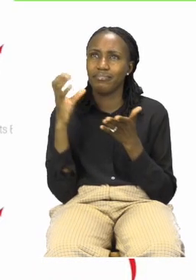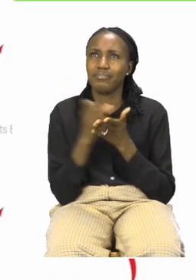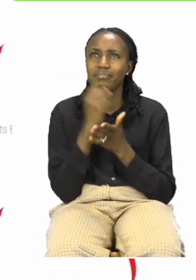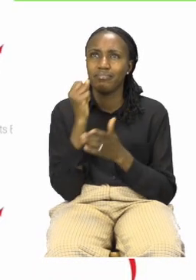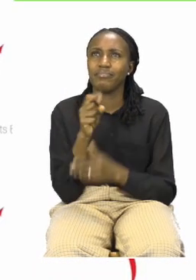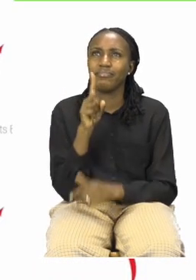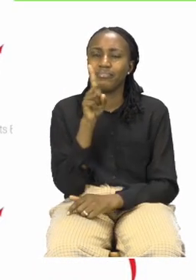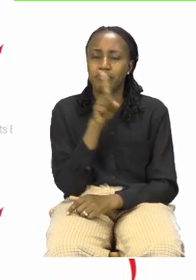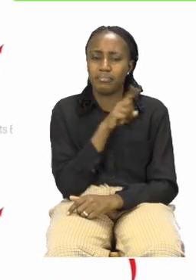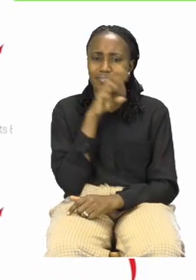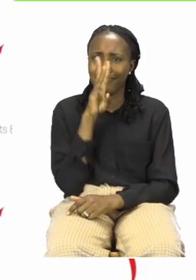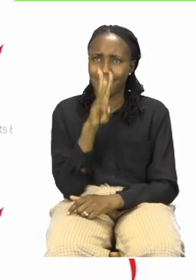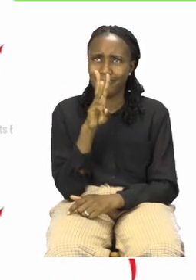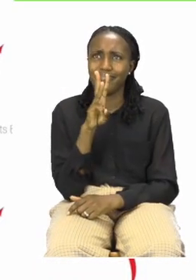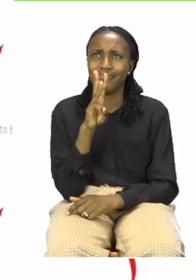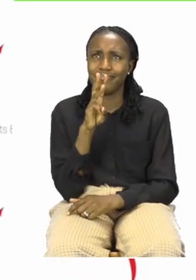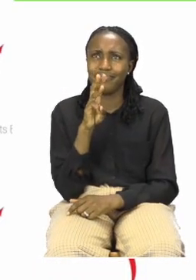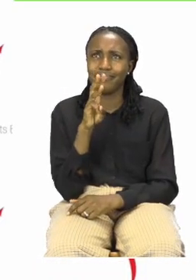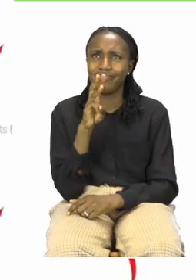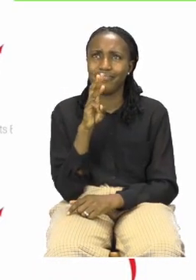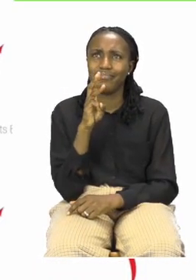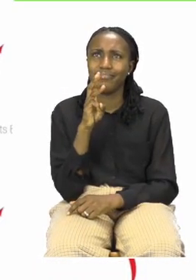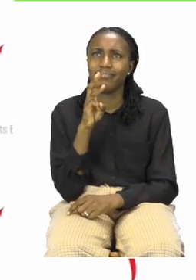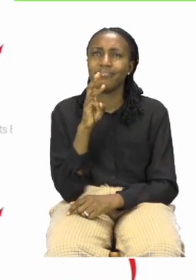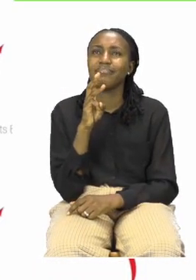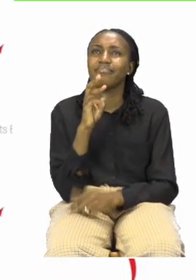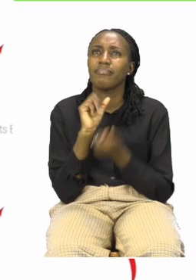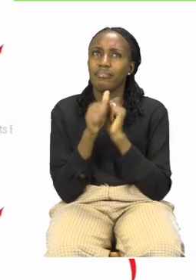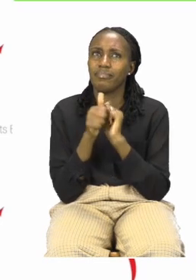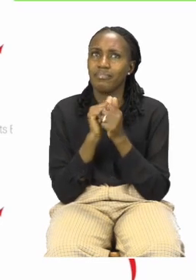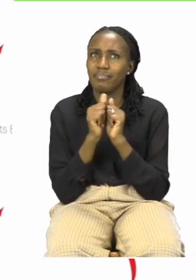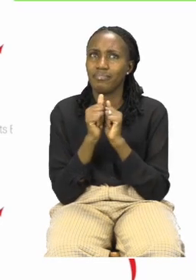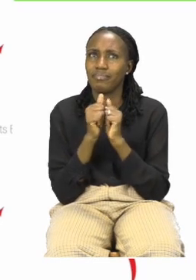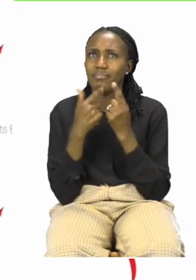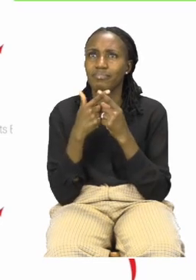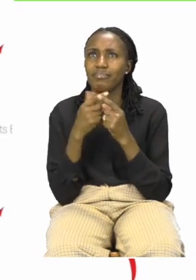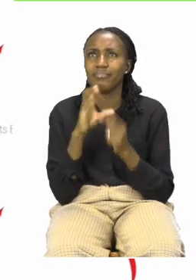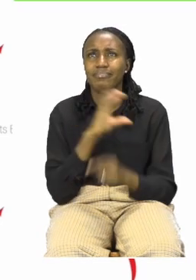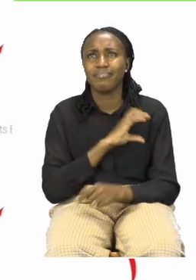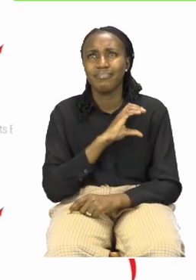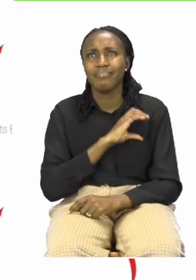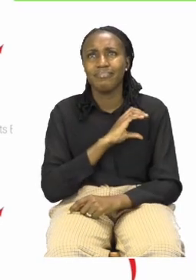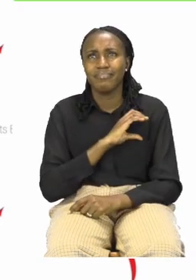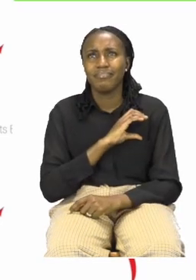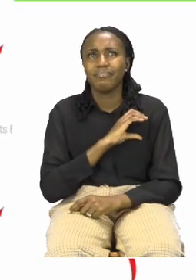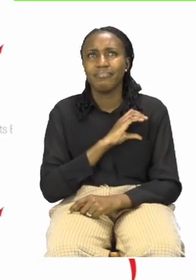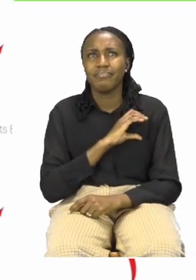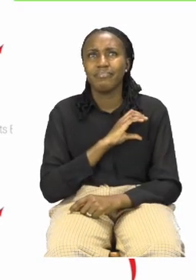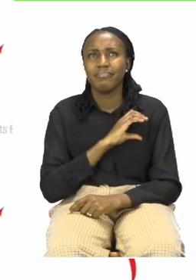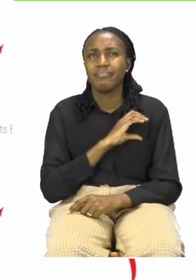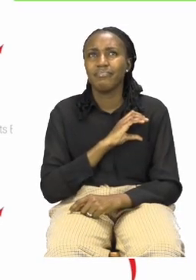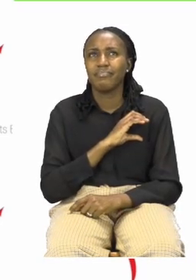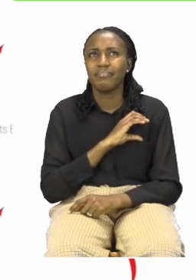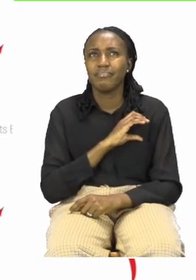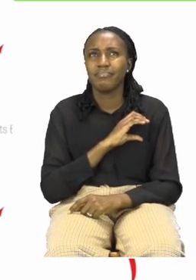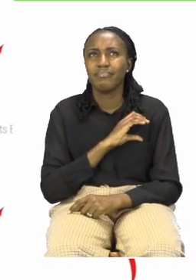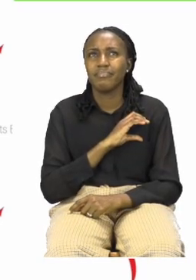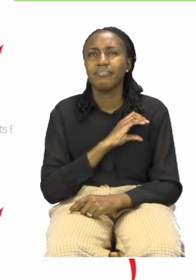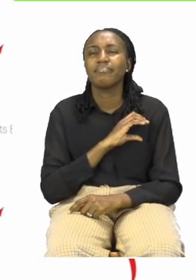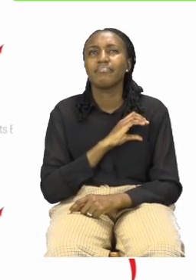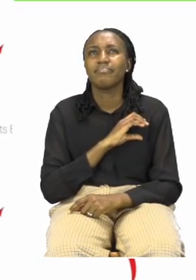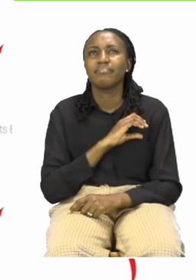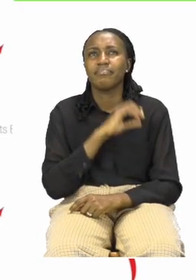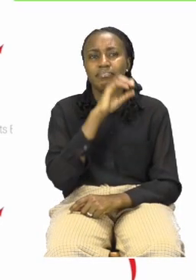major events, right through from the Canadian Open, the